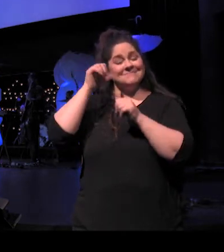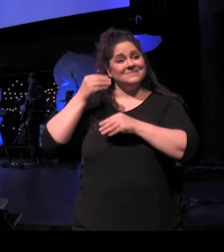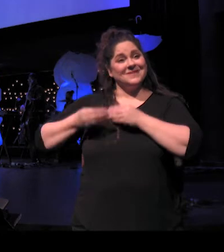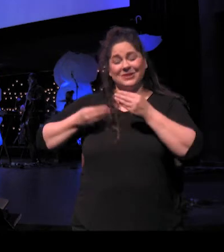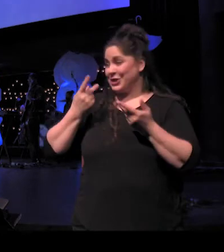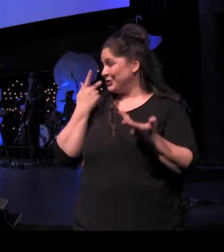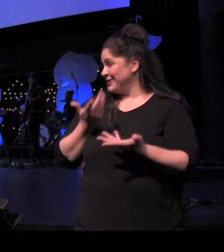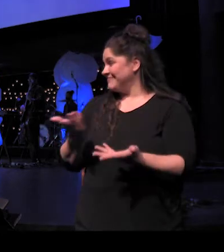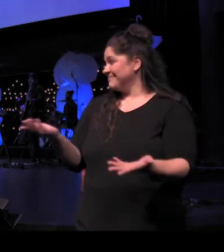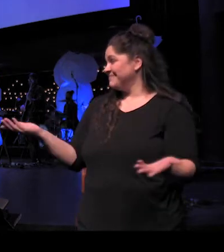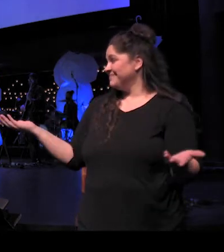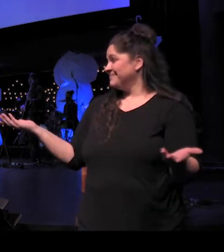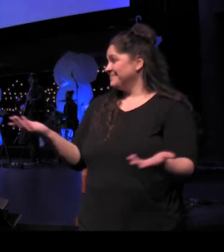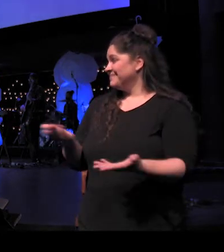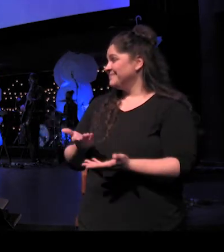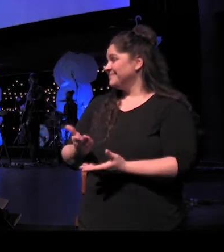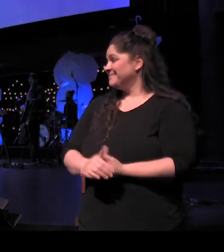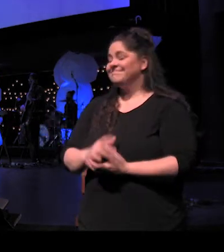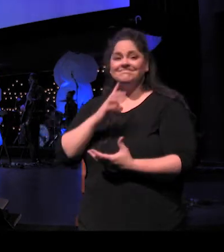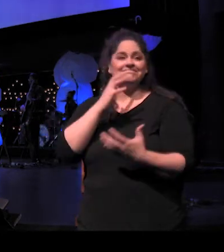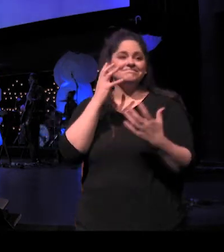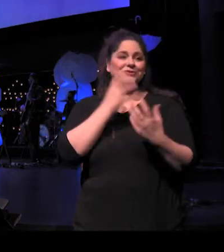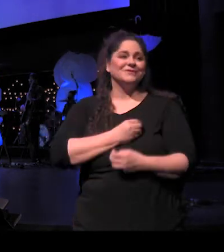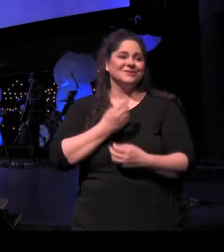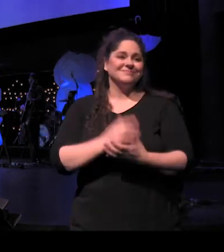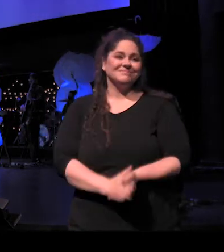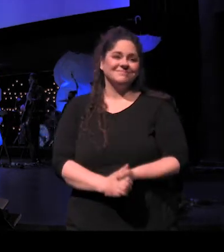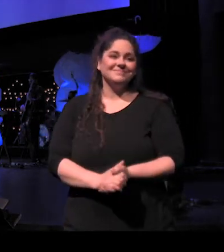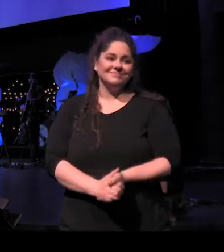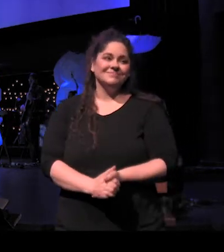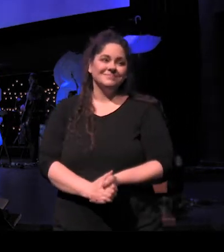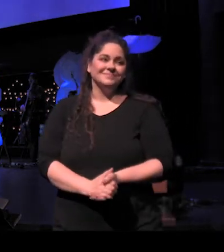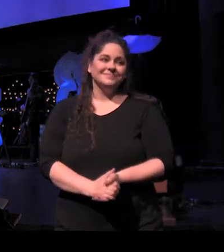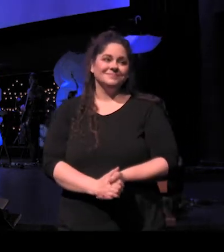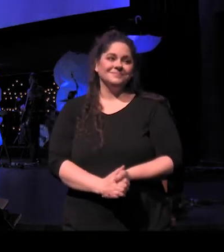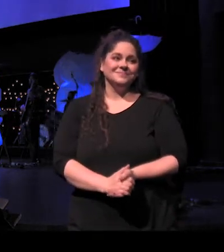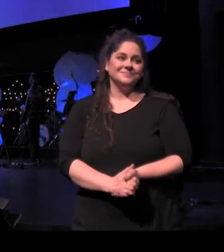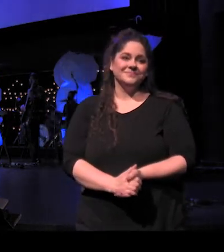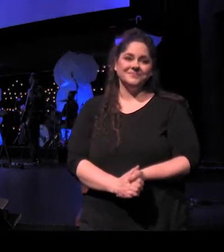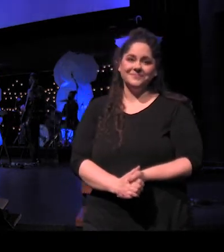at this. It's beautiful.